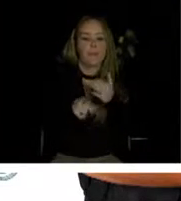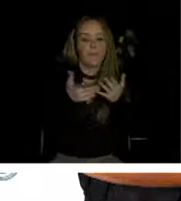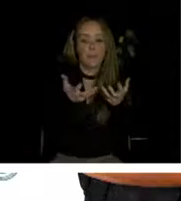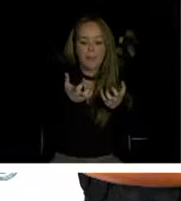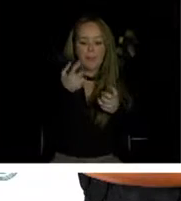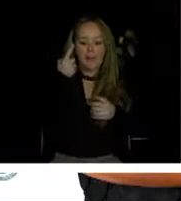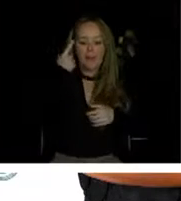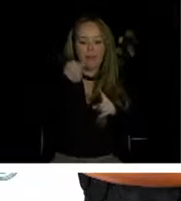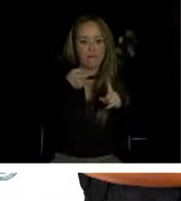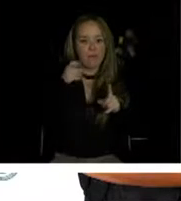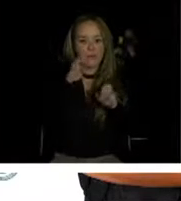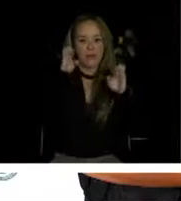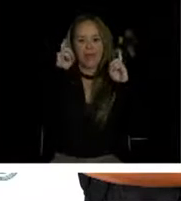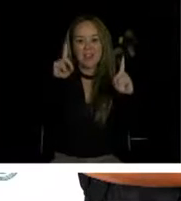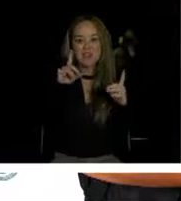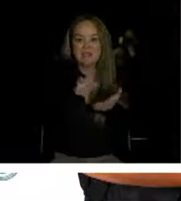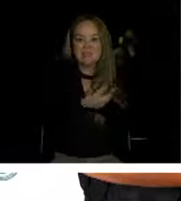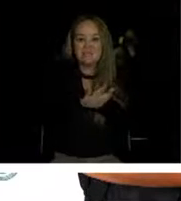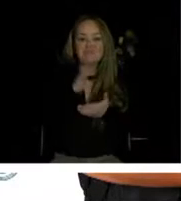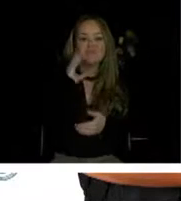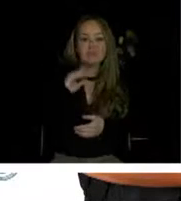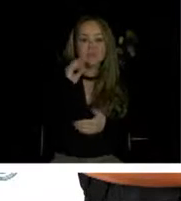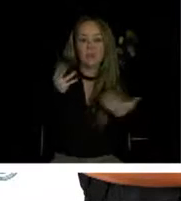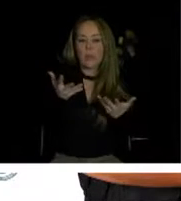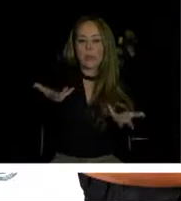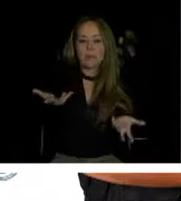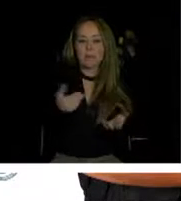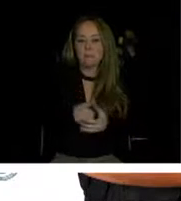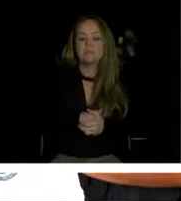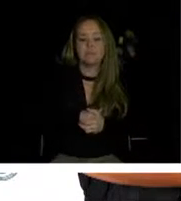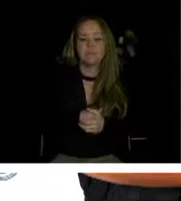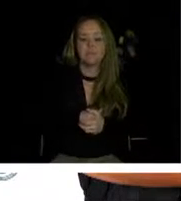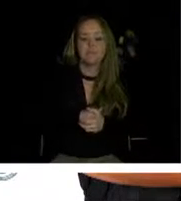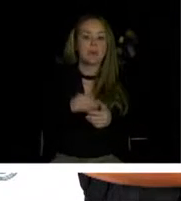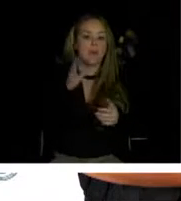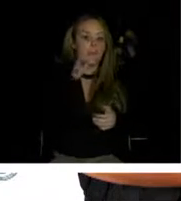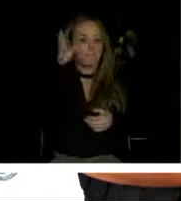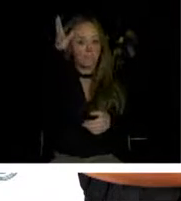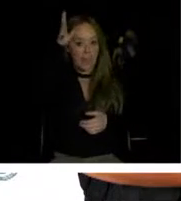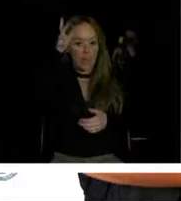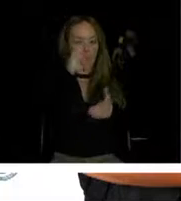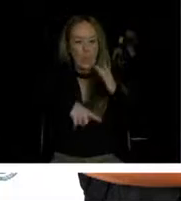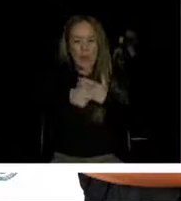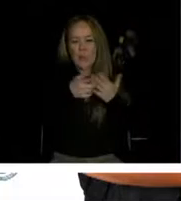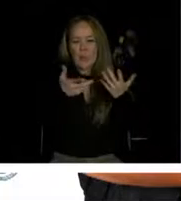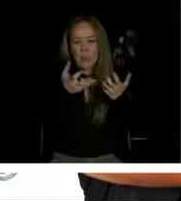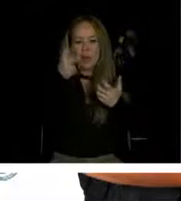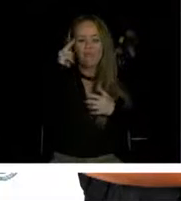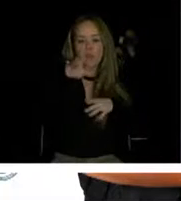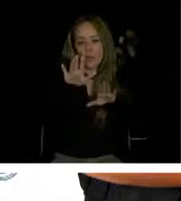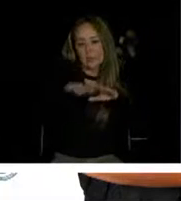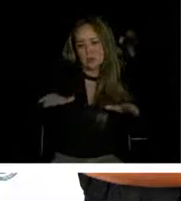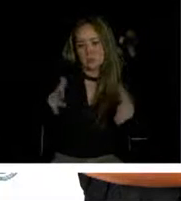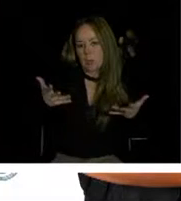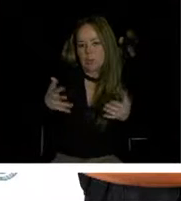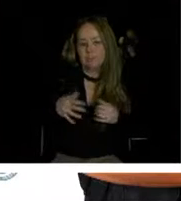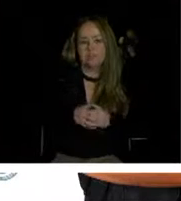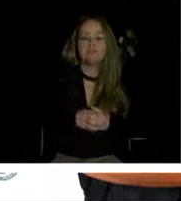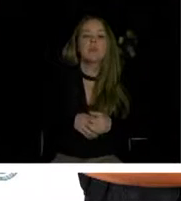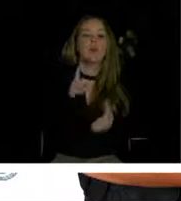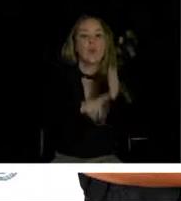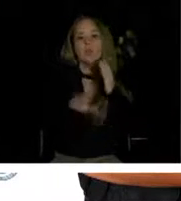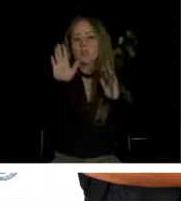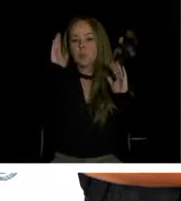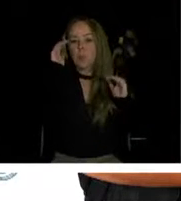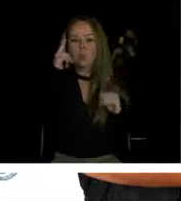want from your educational experience, right? Parents, what do you want for your children? What are the